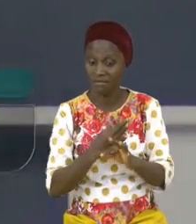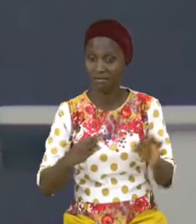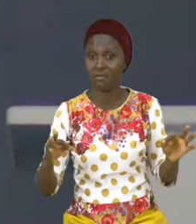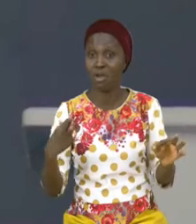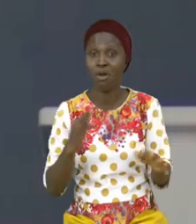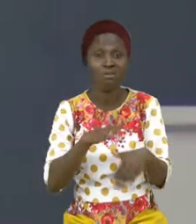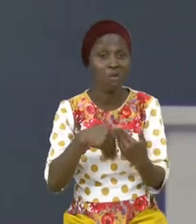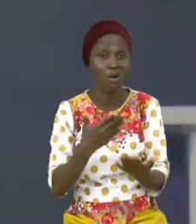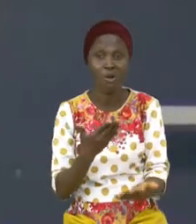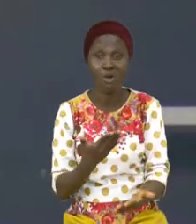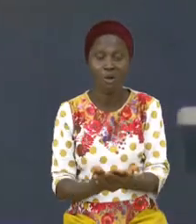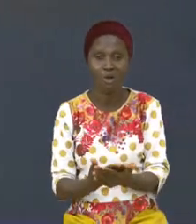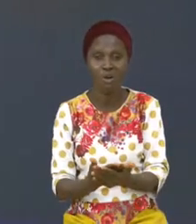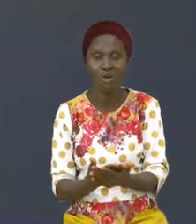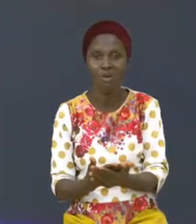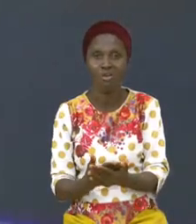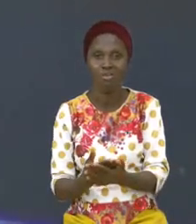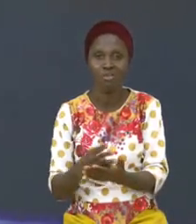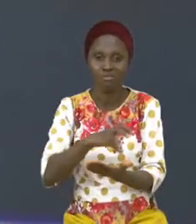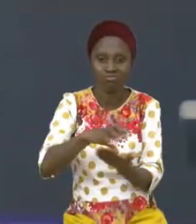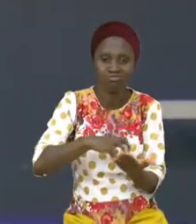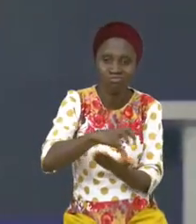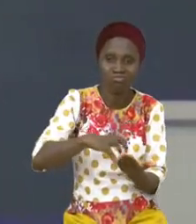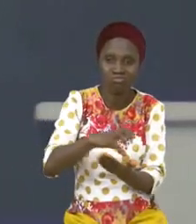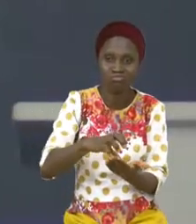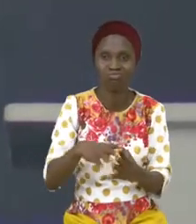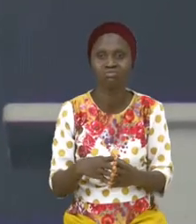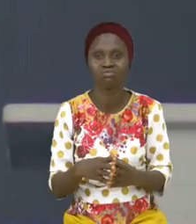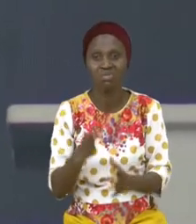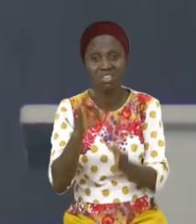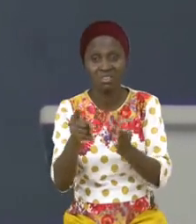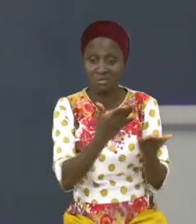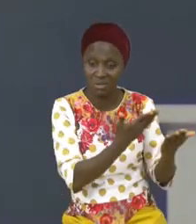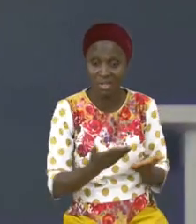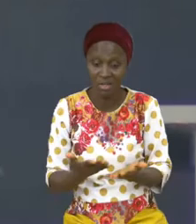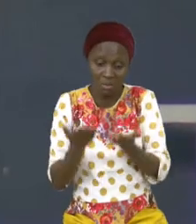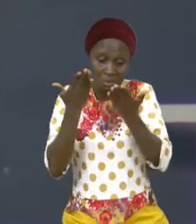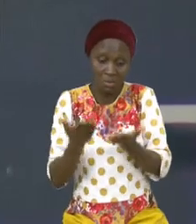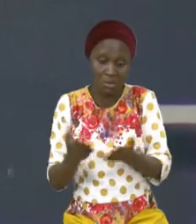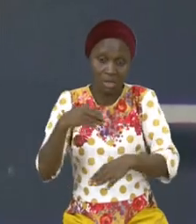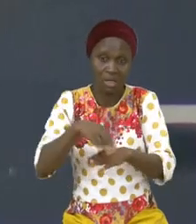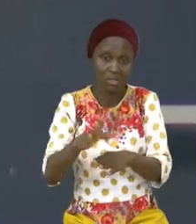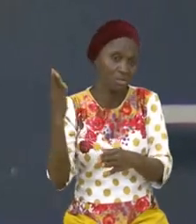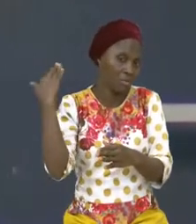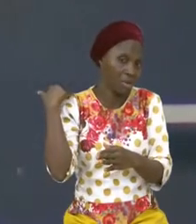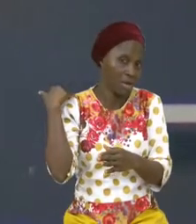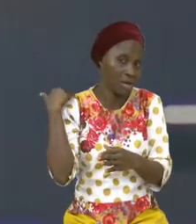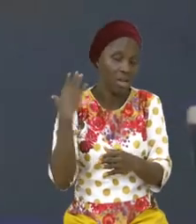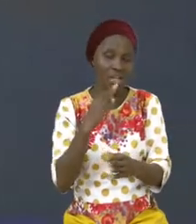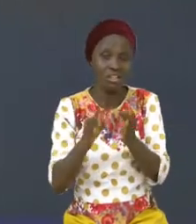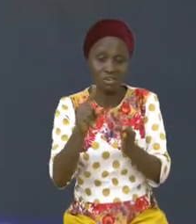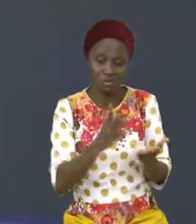all entitlements if you carry loads at the back if you carry